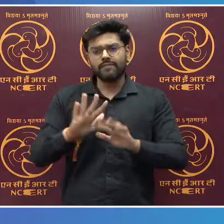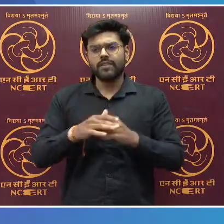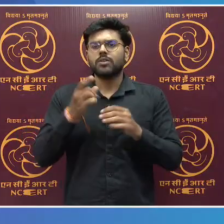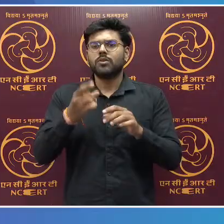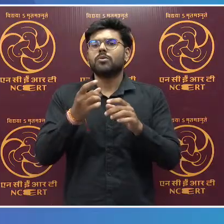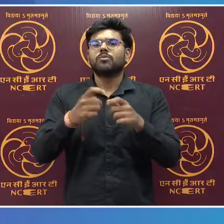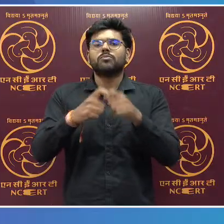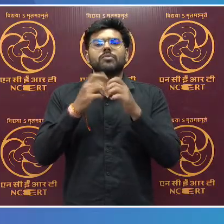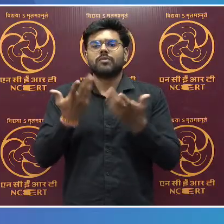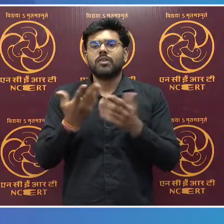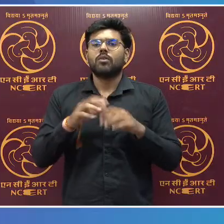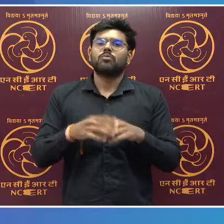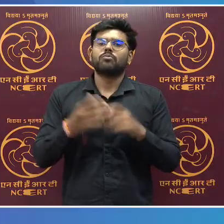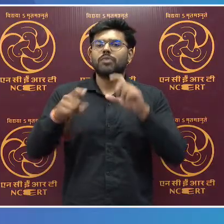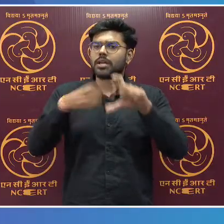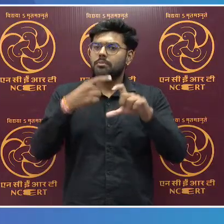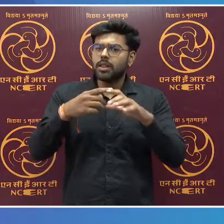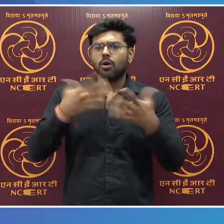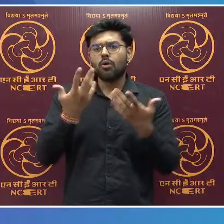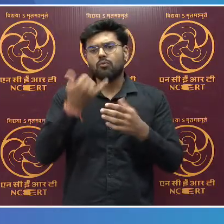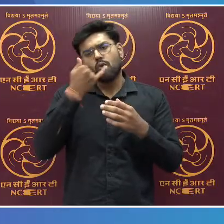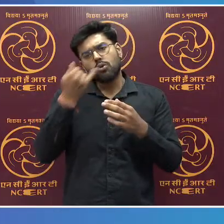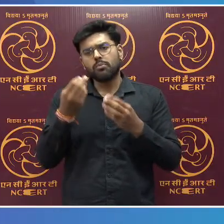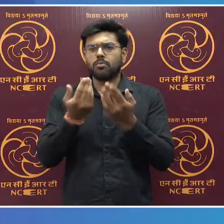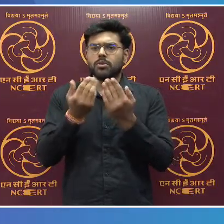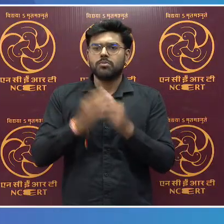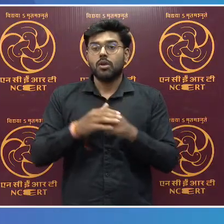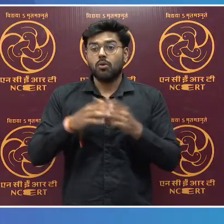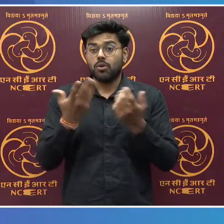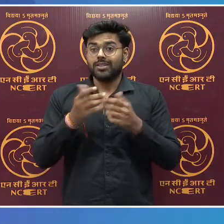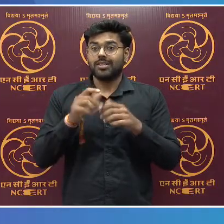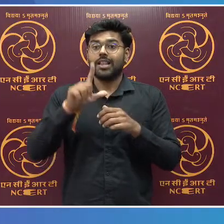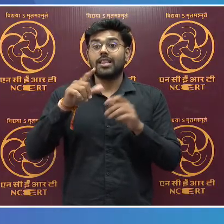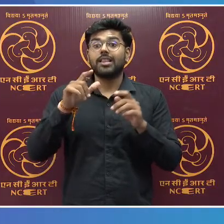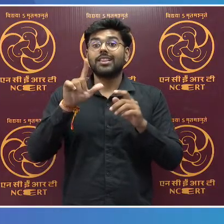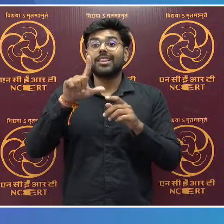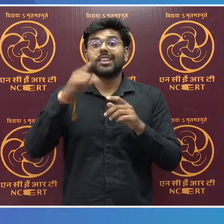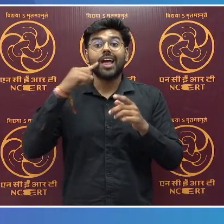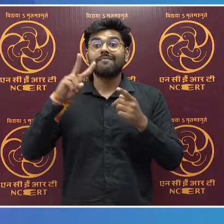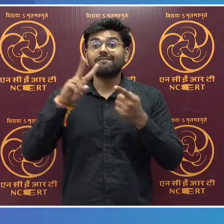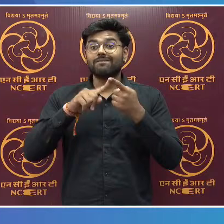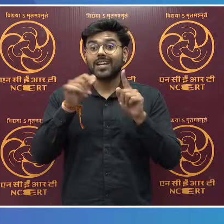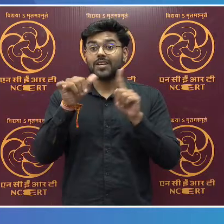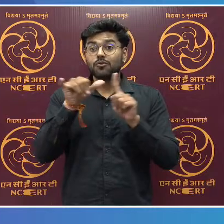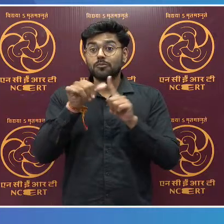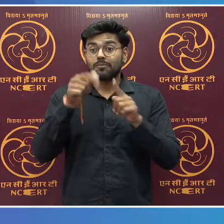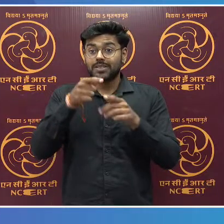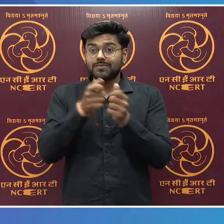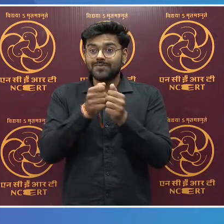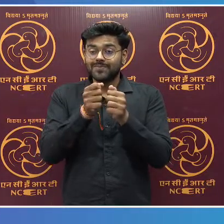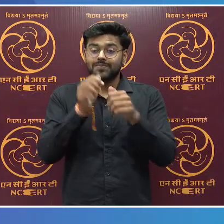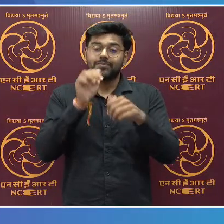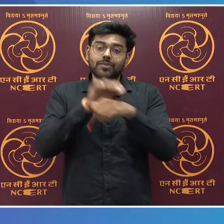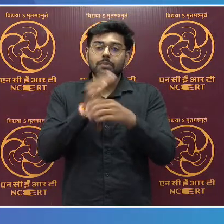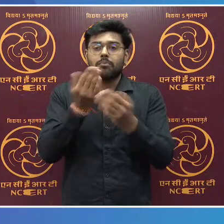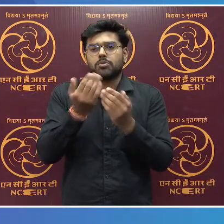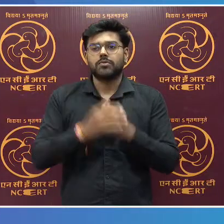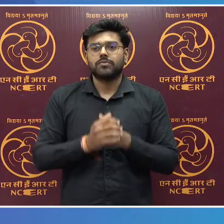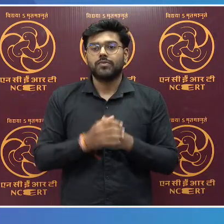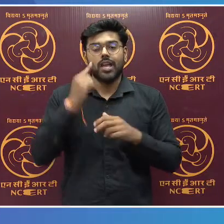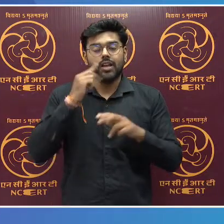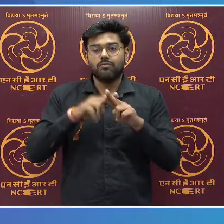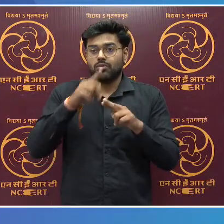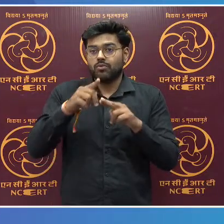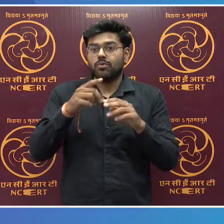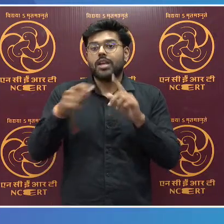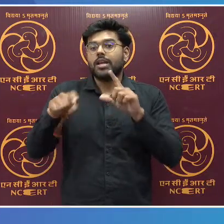by either sending us an email, phone, or you can write the question in the comment box option of our YouTube channels. If you want to